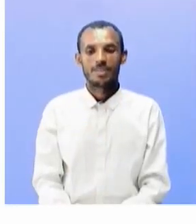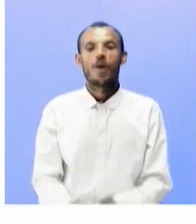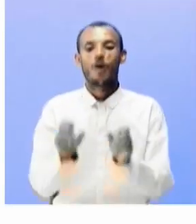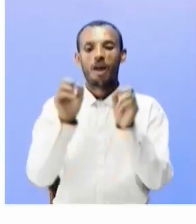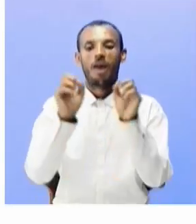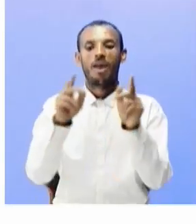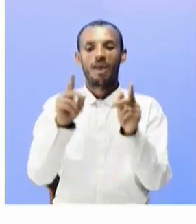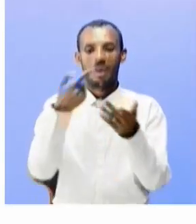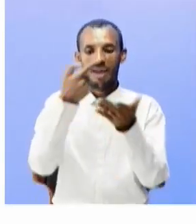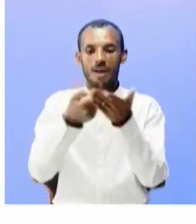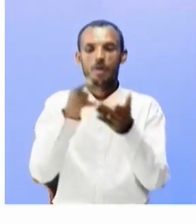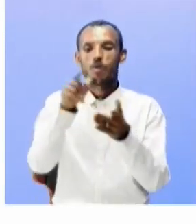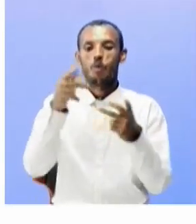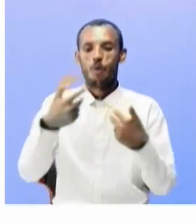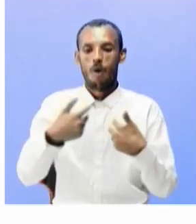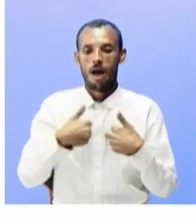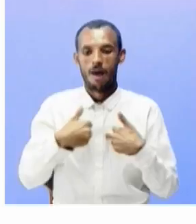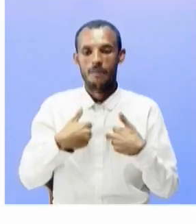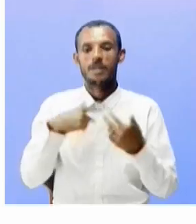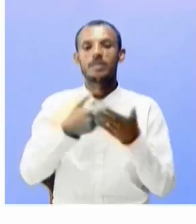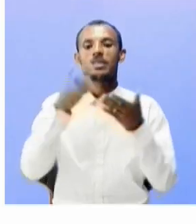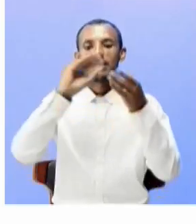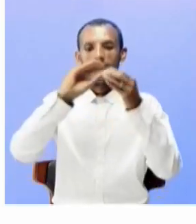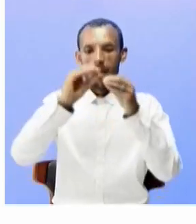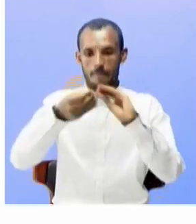Okay, here you have this number,